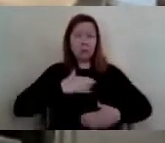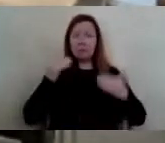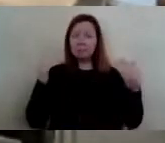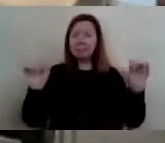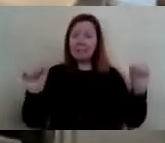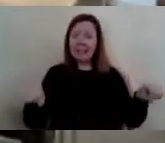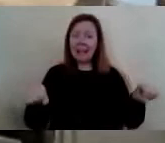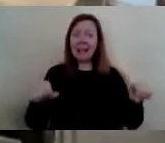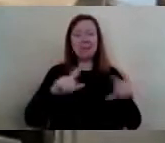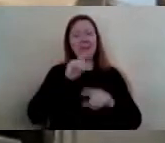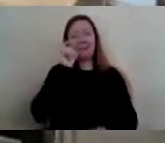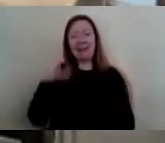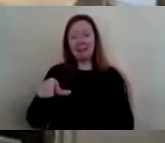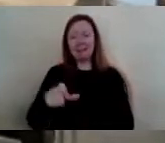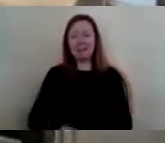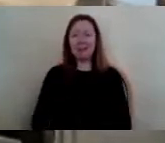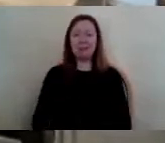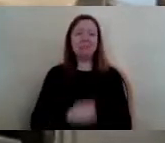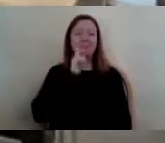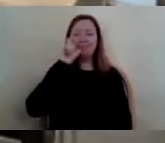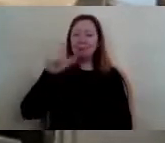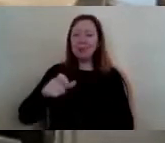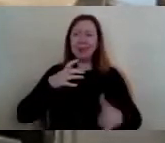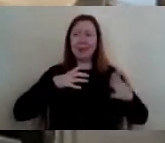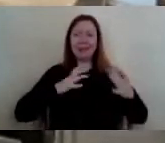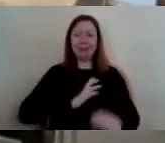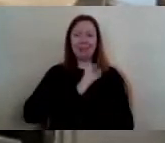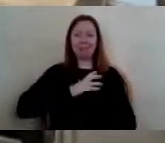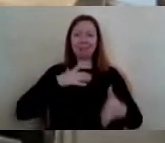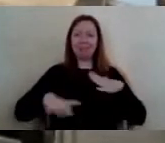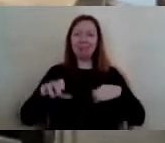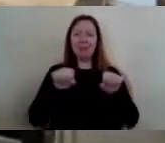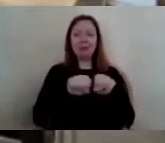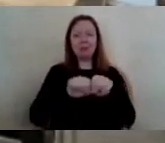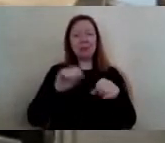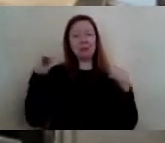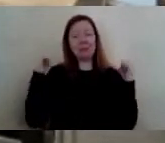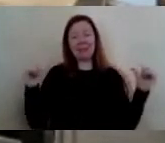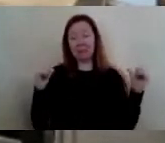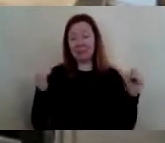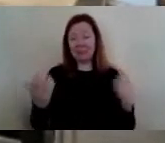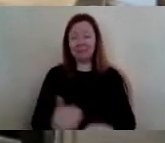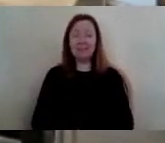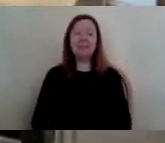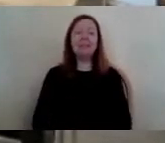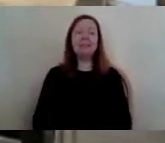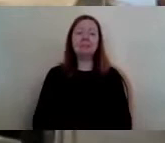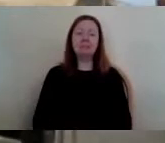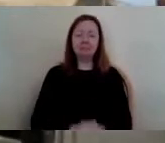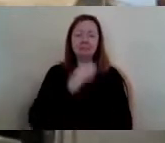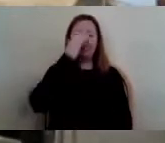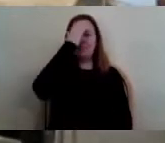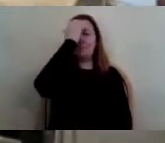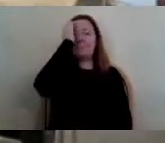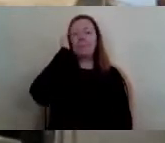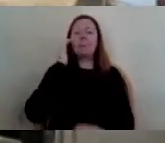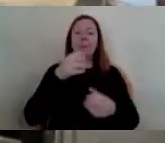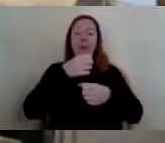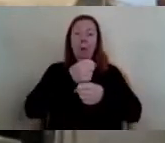want to add that to your routine. But we don't need clothes and shoes always to exercise. Here we go. Let's go in the center. Out. Hold